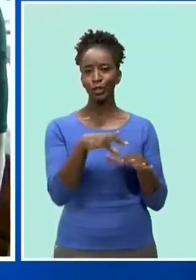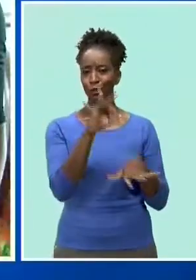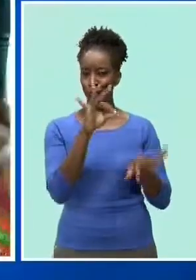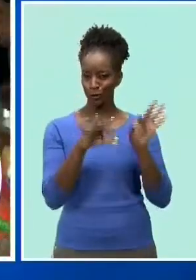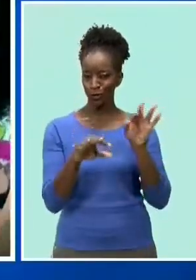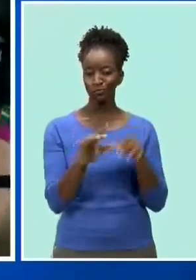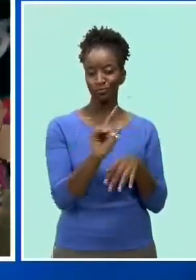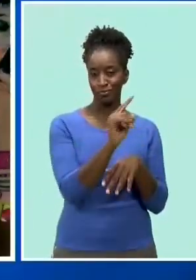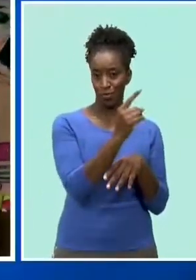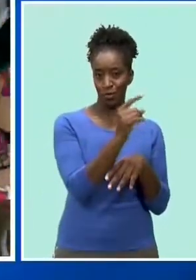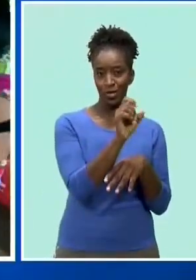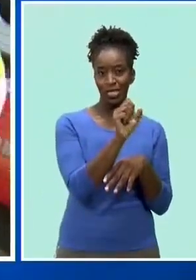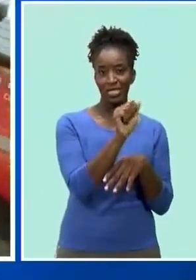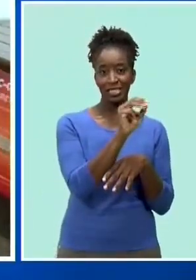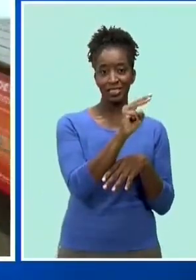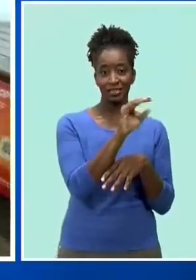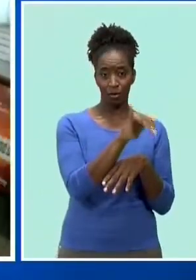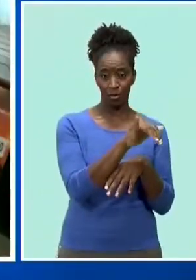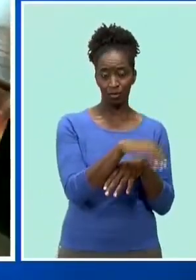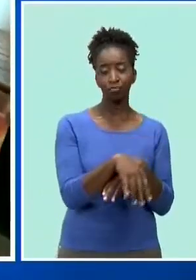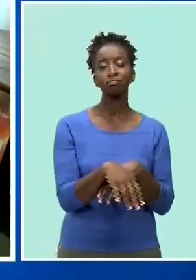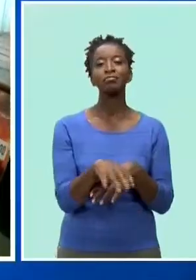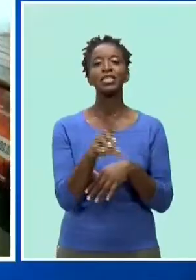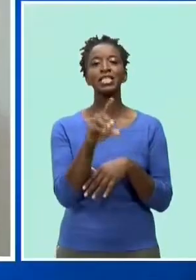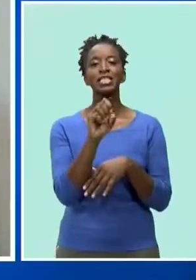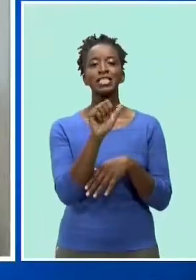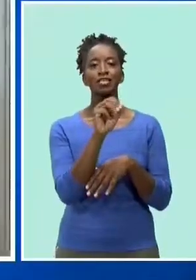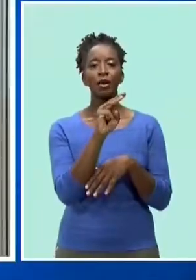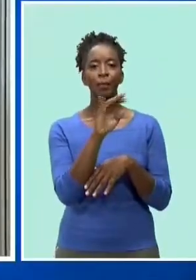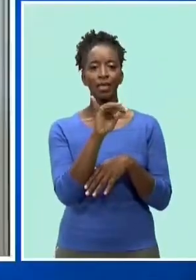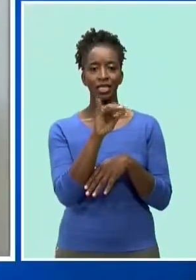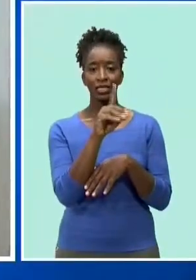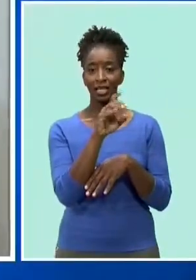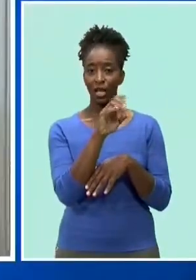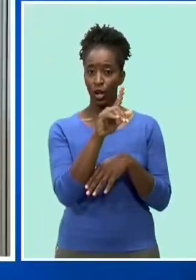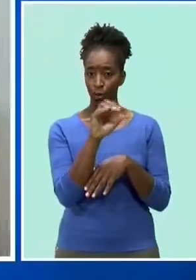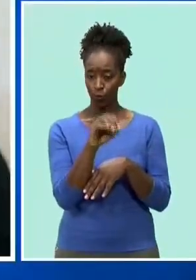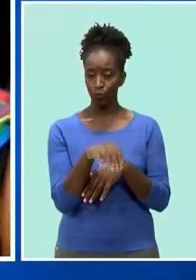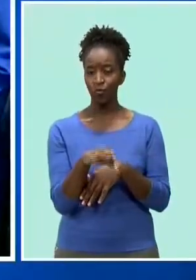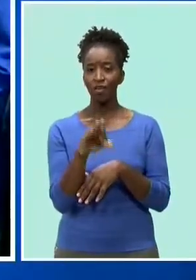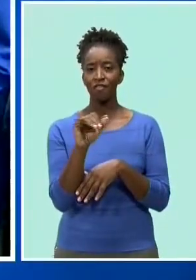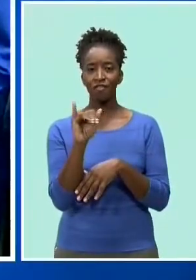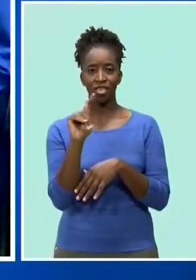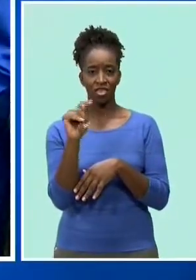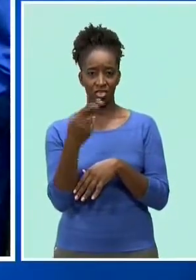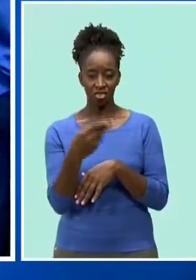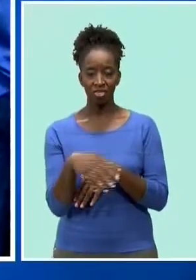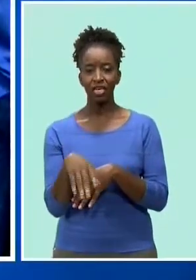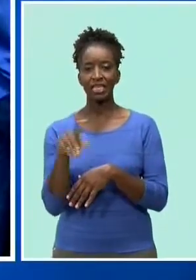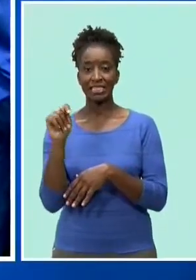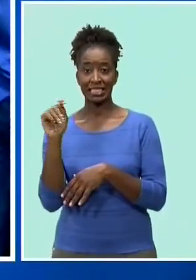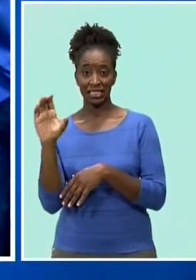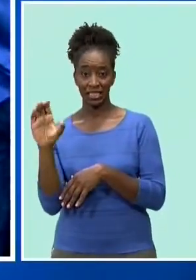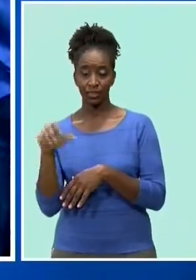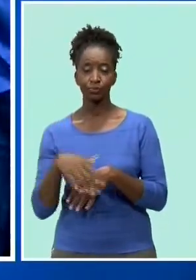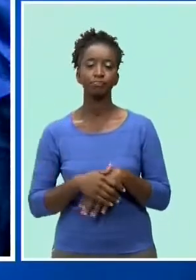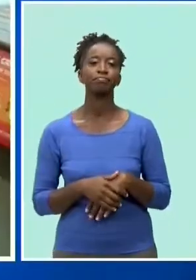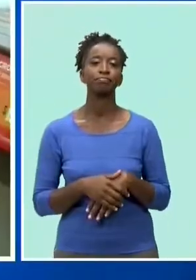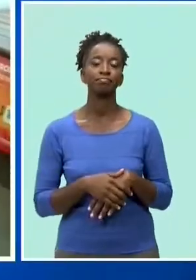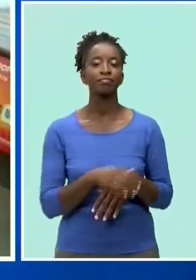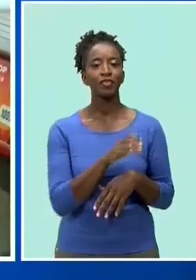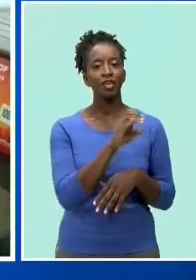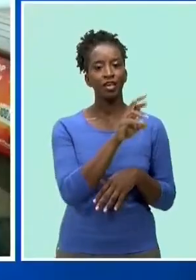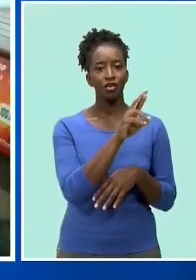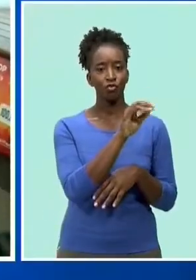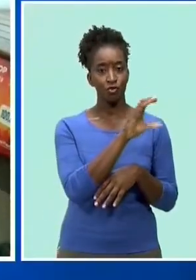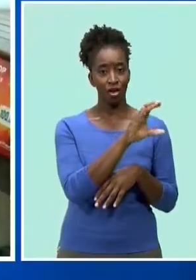Appearing at number 1 is Sammy Jane, followed by Sammy Dello. Faith is at number 3, then Iron Lady TC is at 4. First-timer Eric Lewis